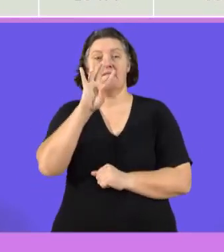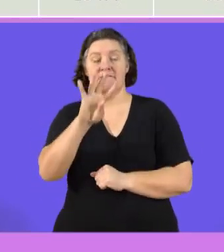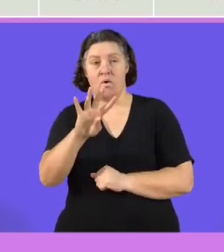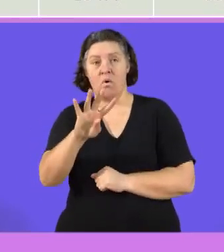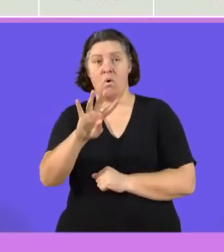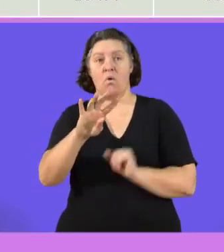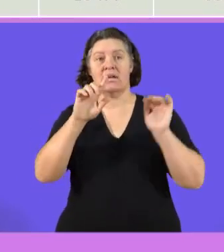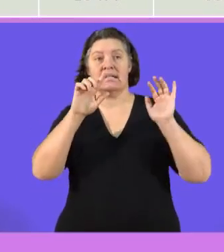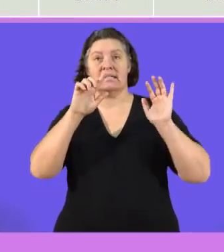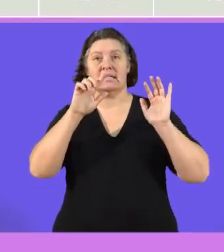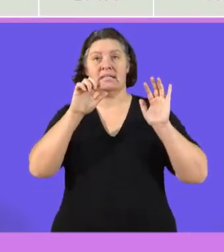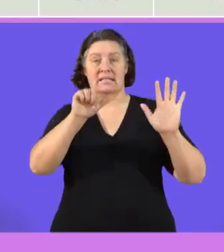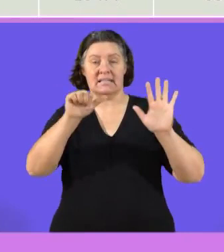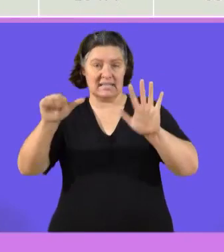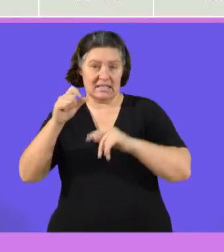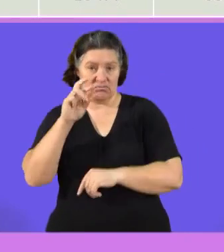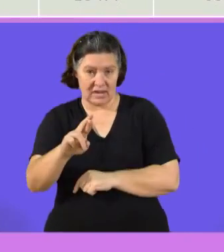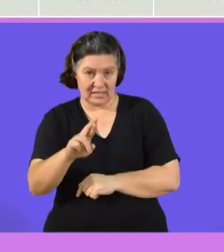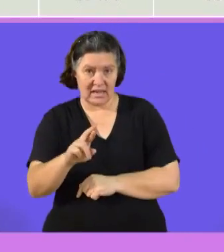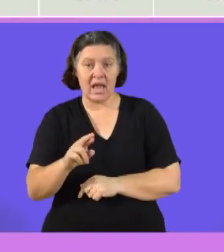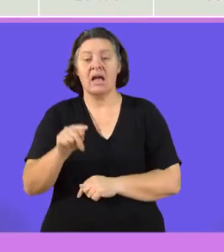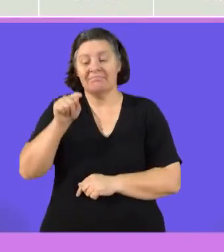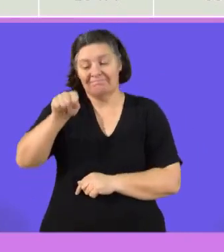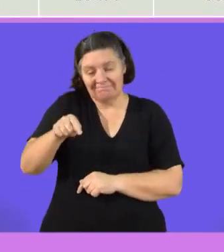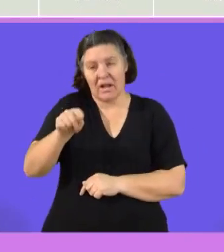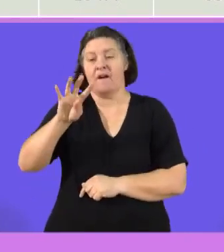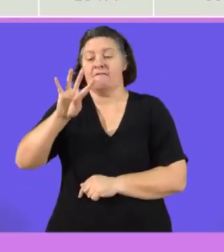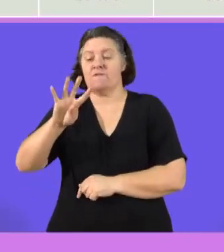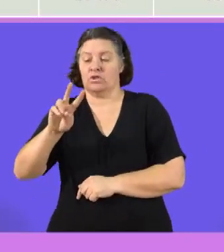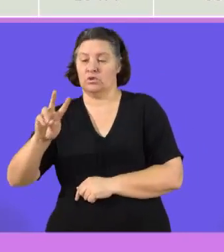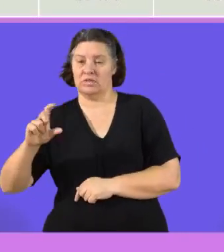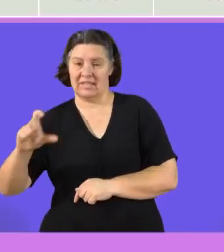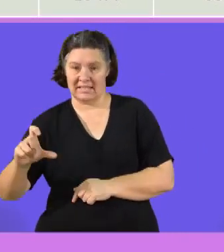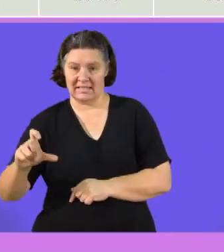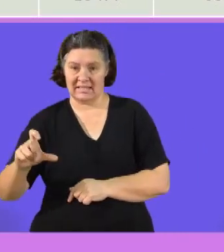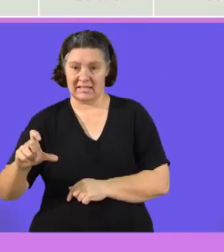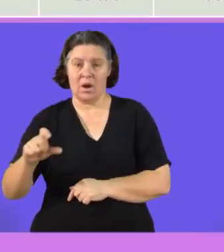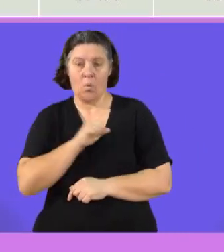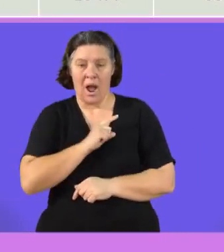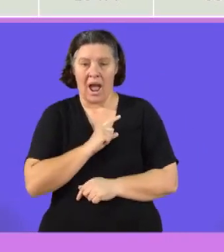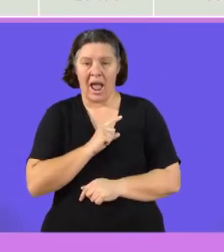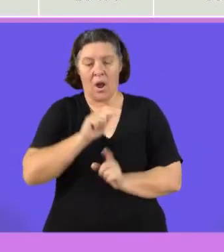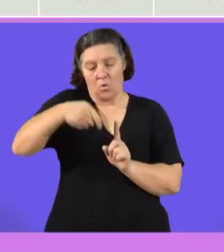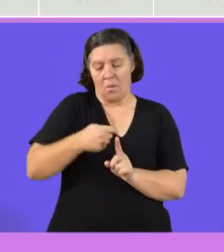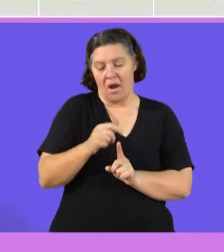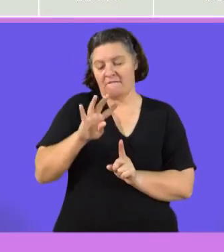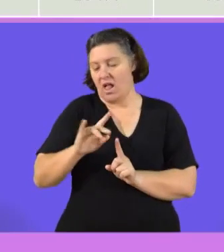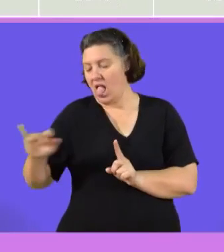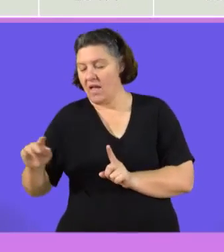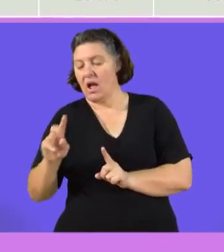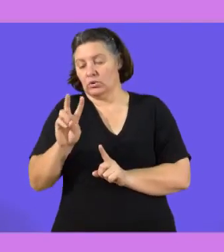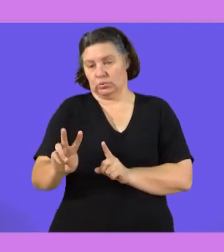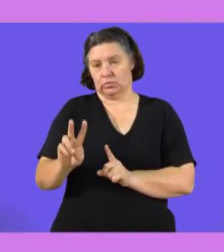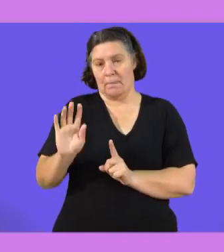10,466 Rand and 42 cents, rounded to 2 decimal places. All right, and then